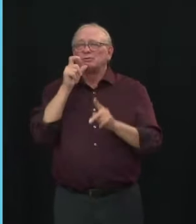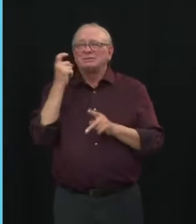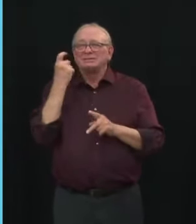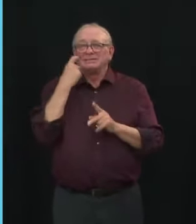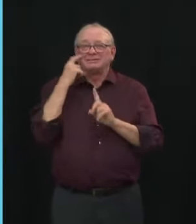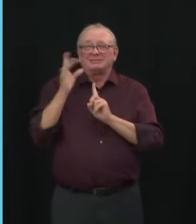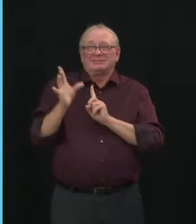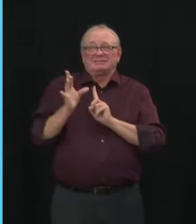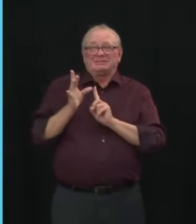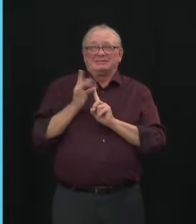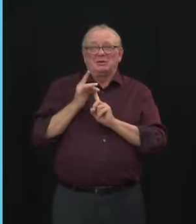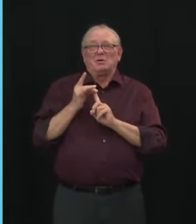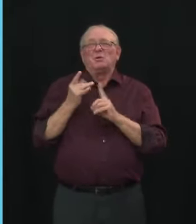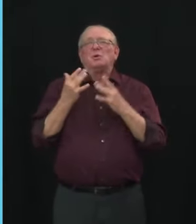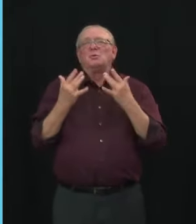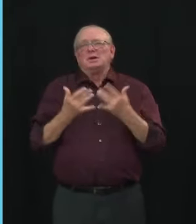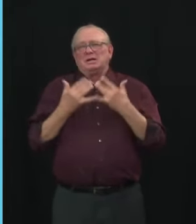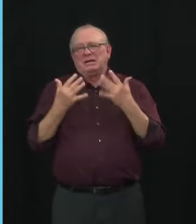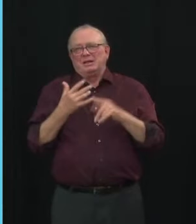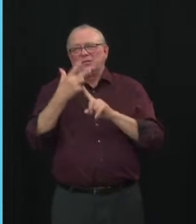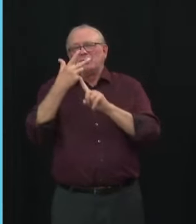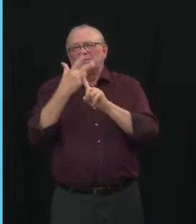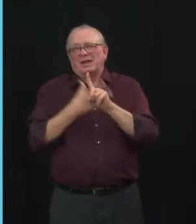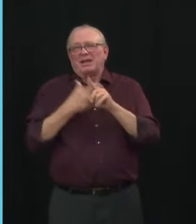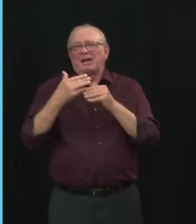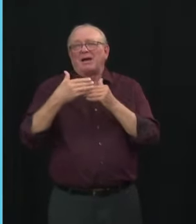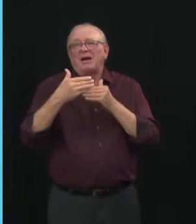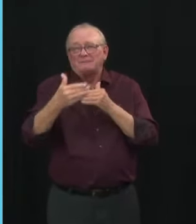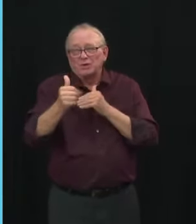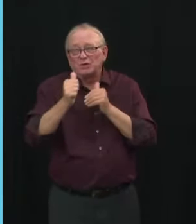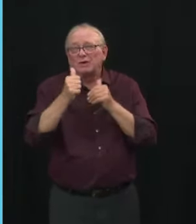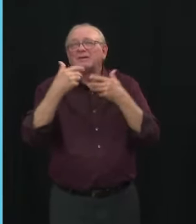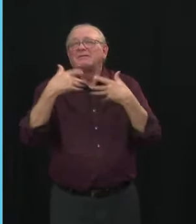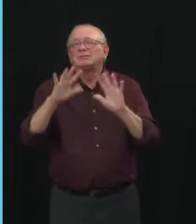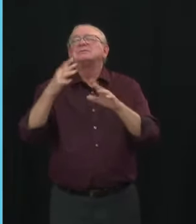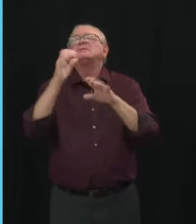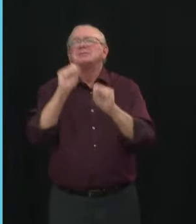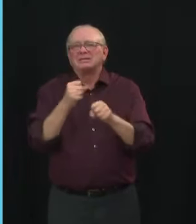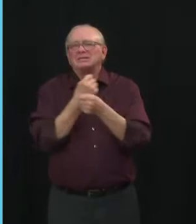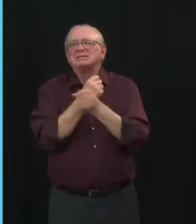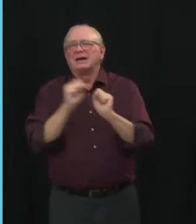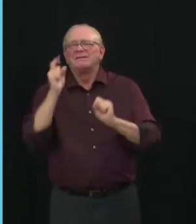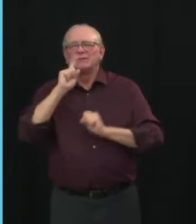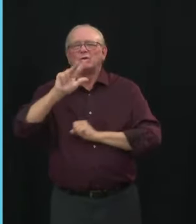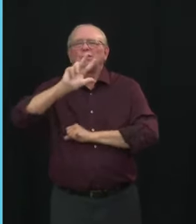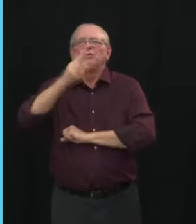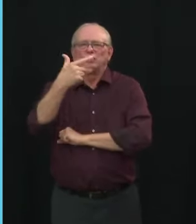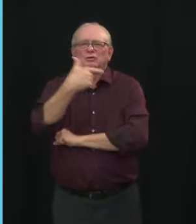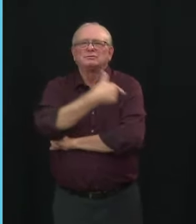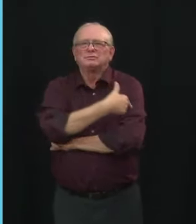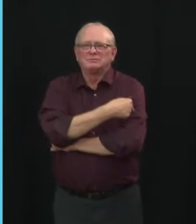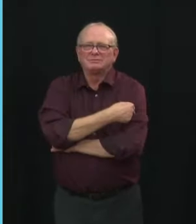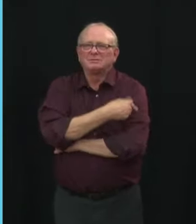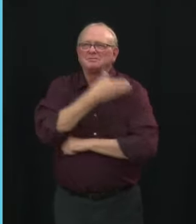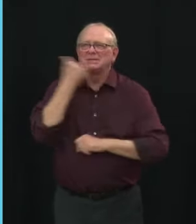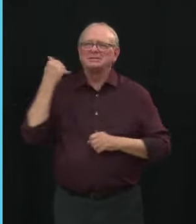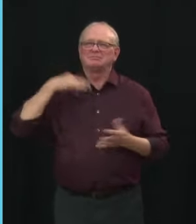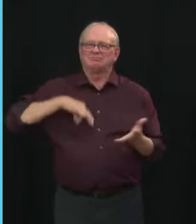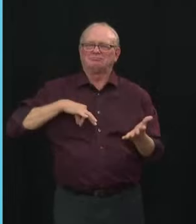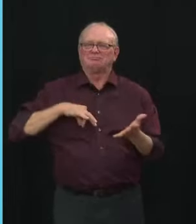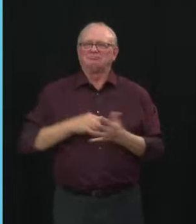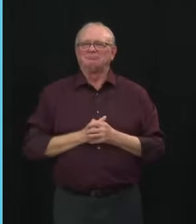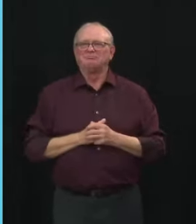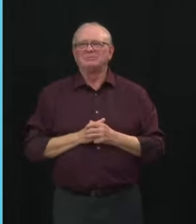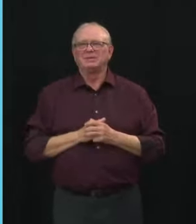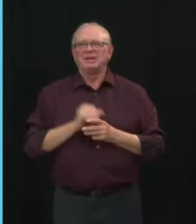are waiting for that 3-month time period. So that's one factor, and again, just would emphasize how much of a difference